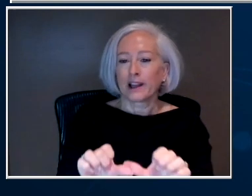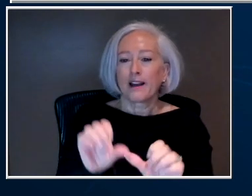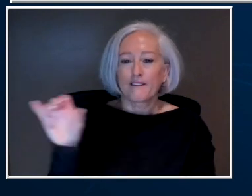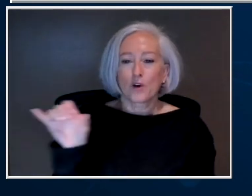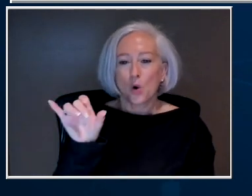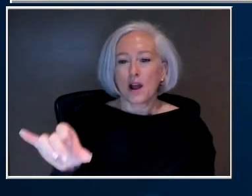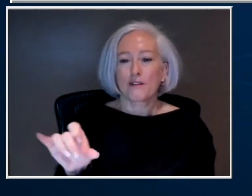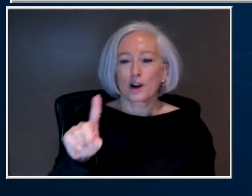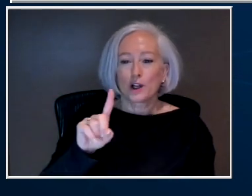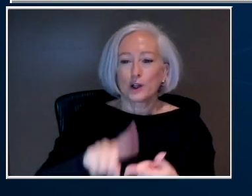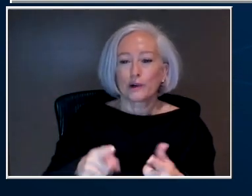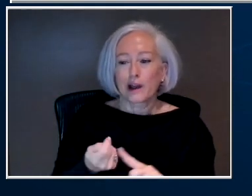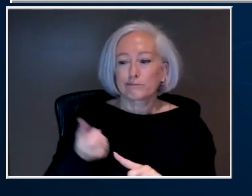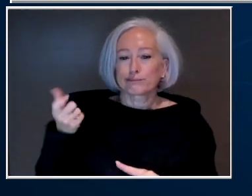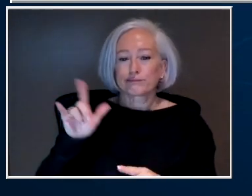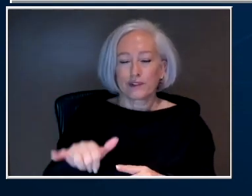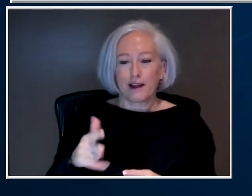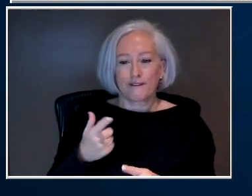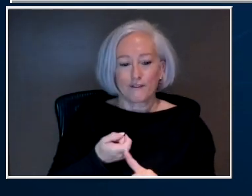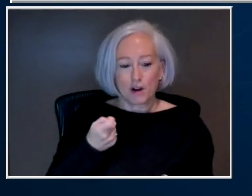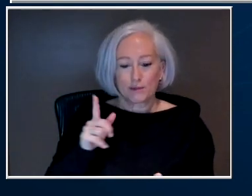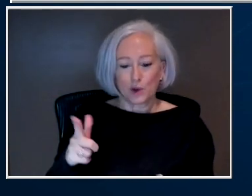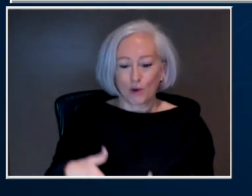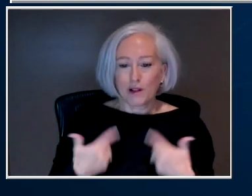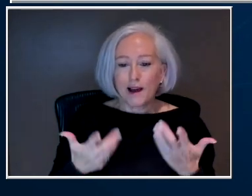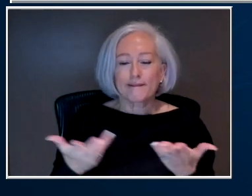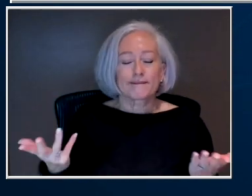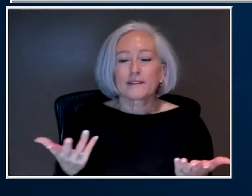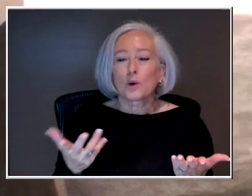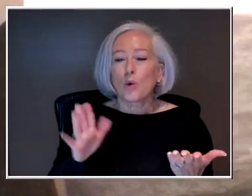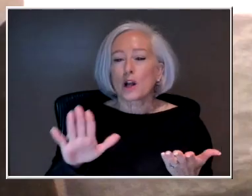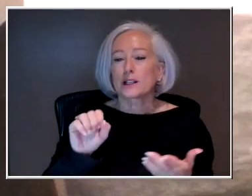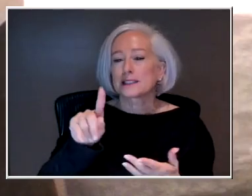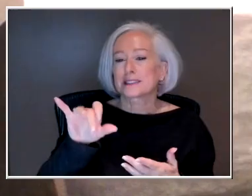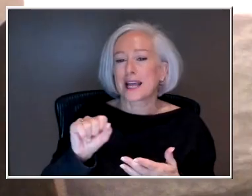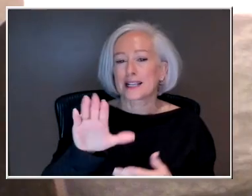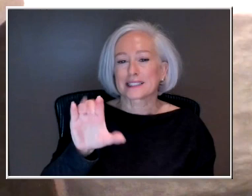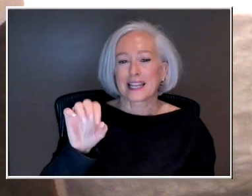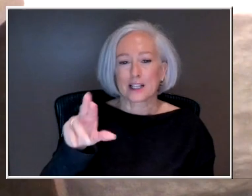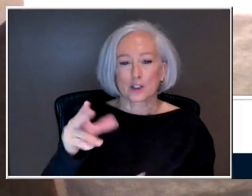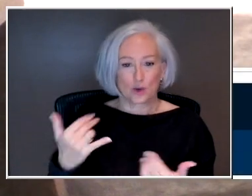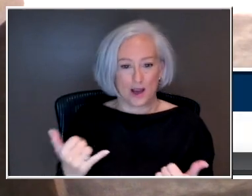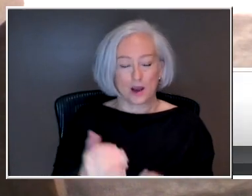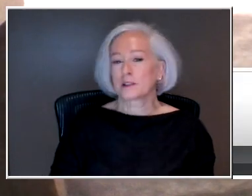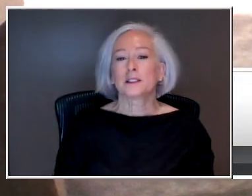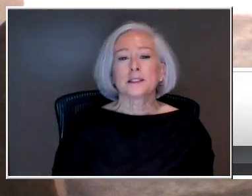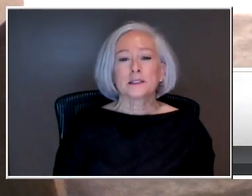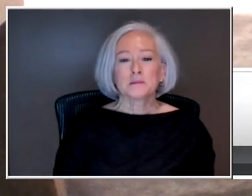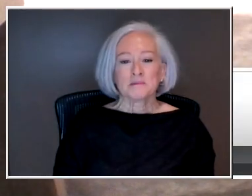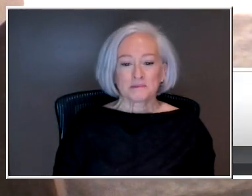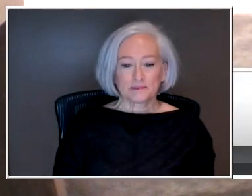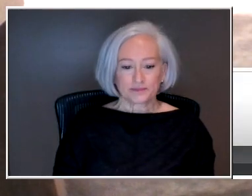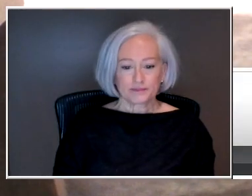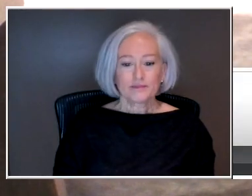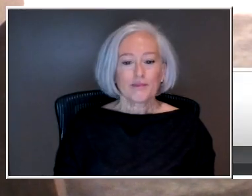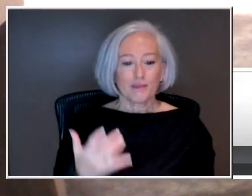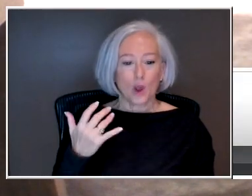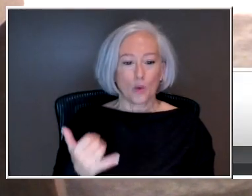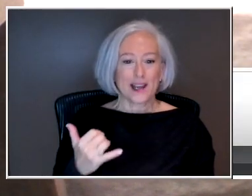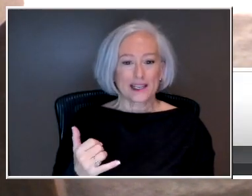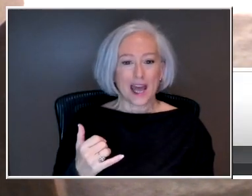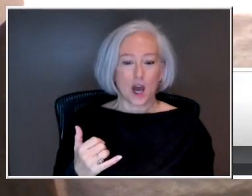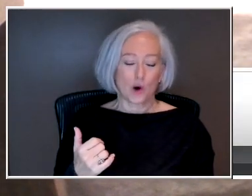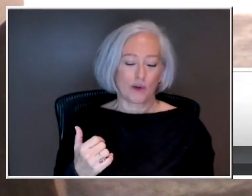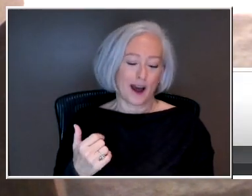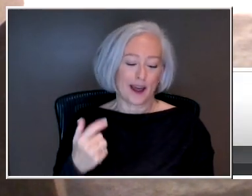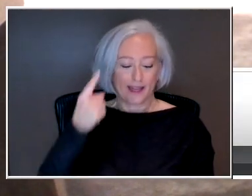how are you feeling and what is the status of your cancer now? I mean, I consider myself cancer